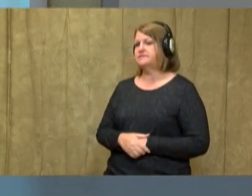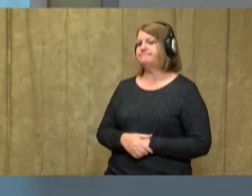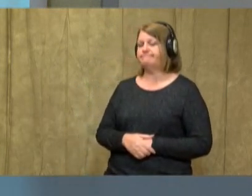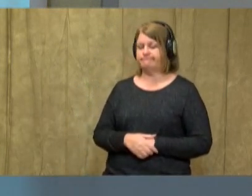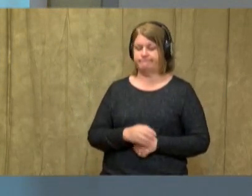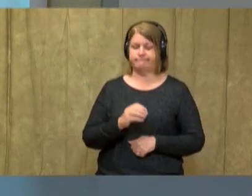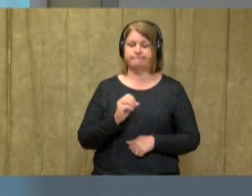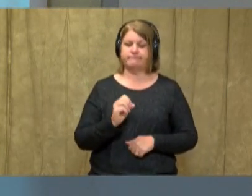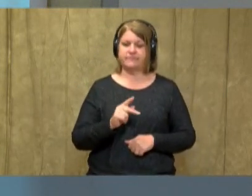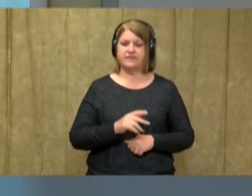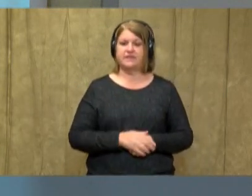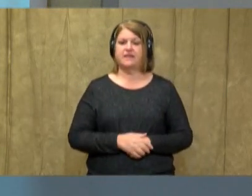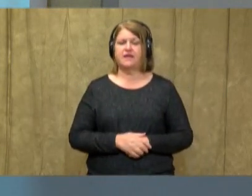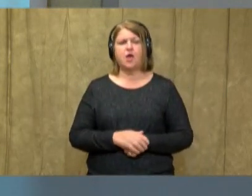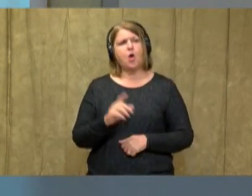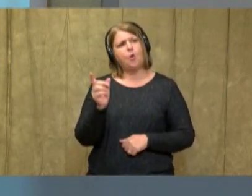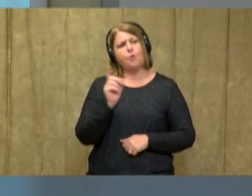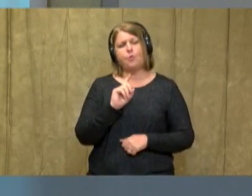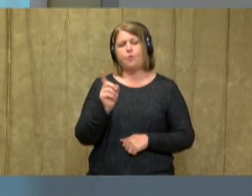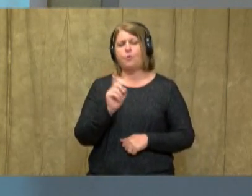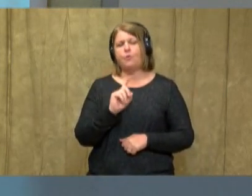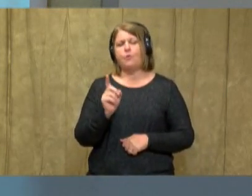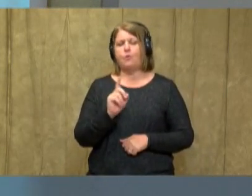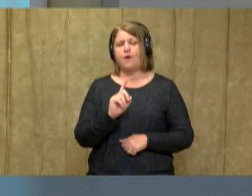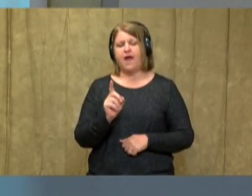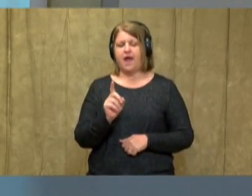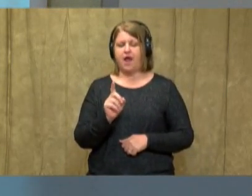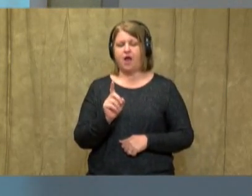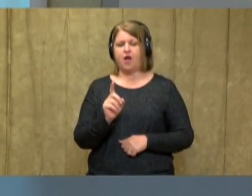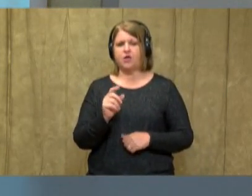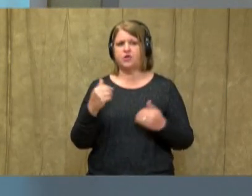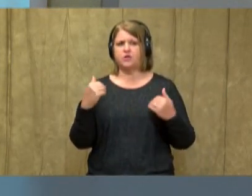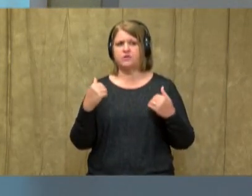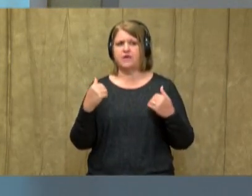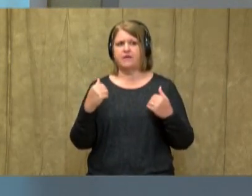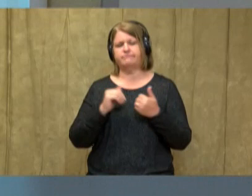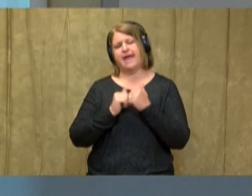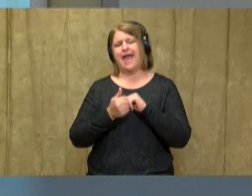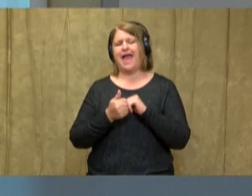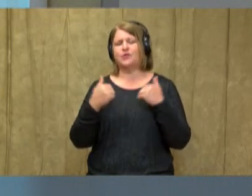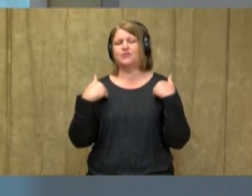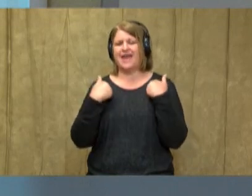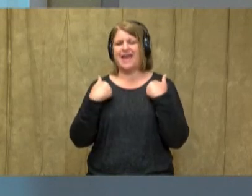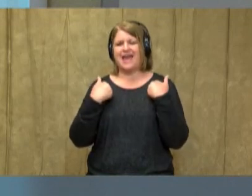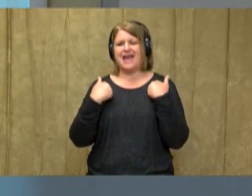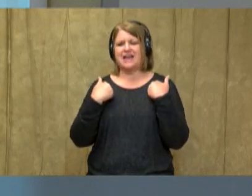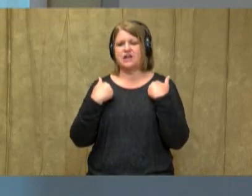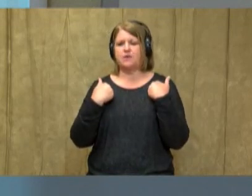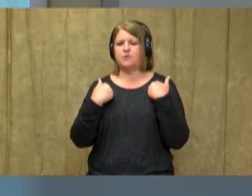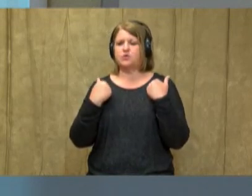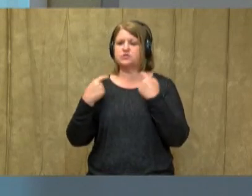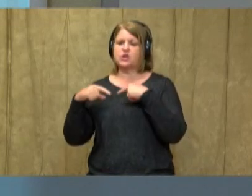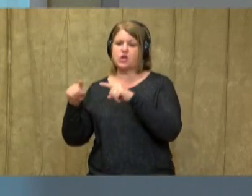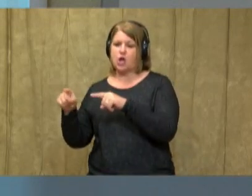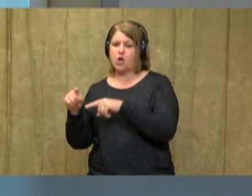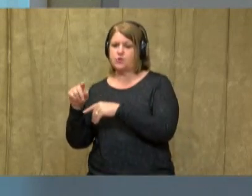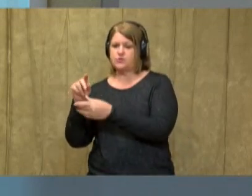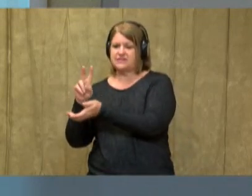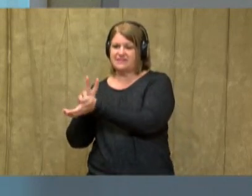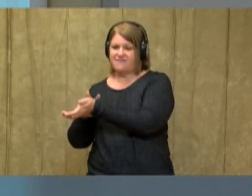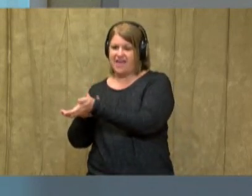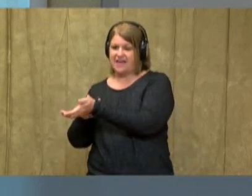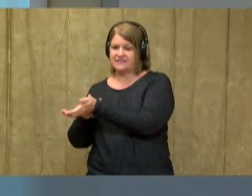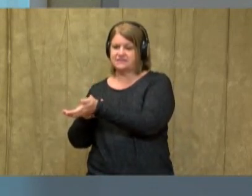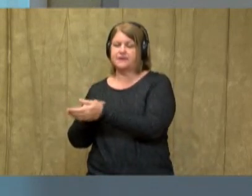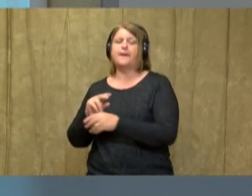All right, where do the animals come from for the veterinarian? They have to bring. So people bring